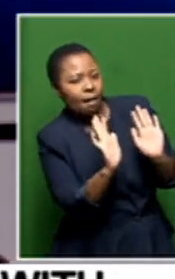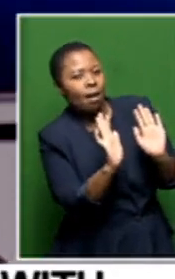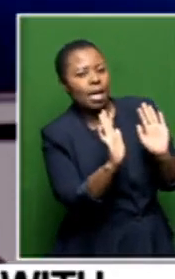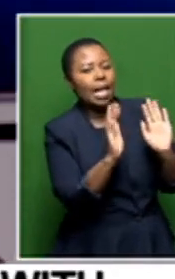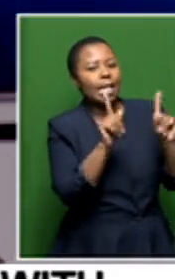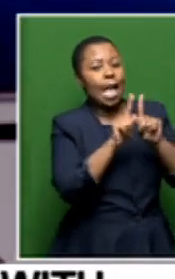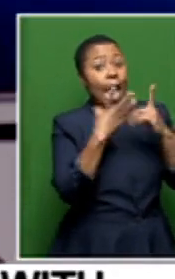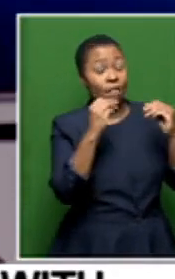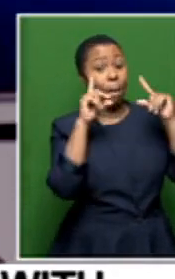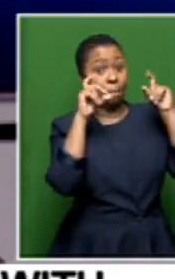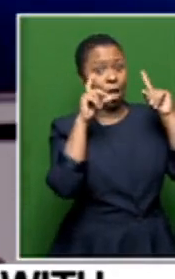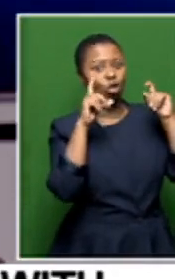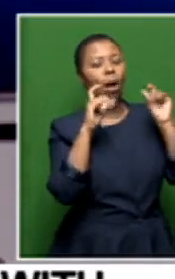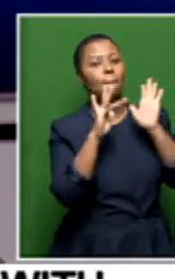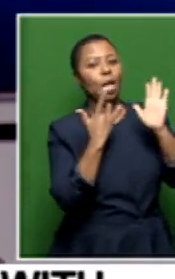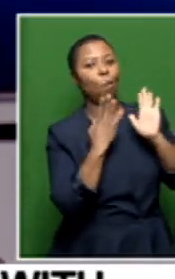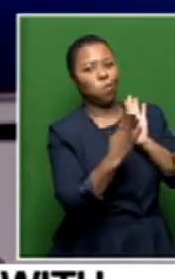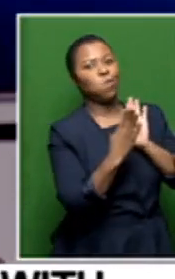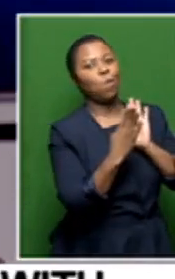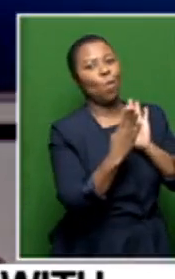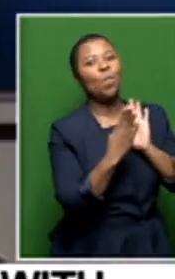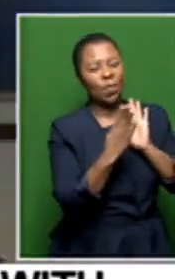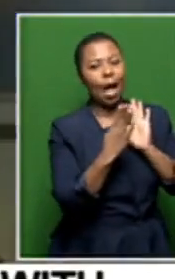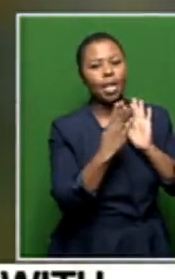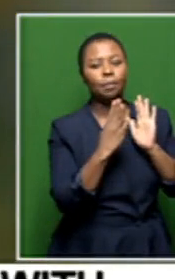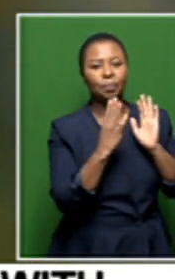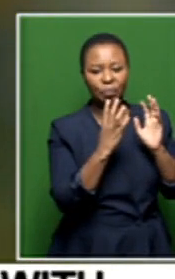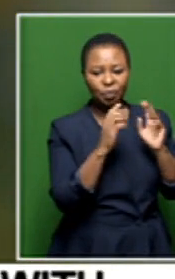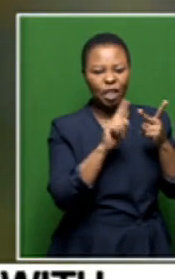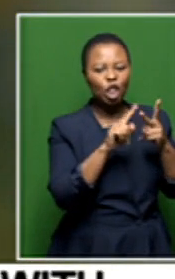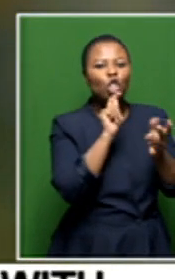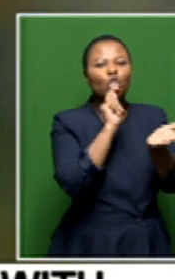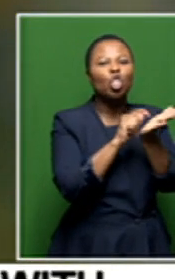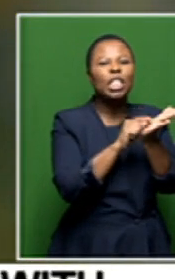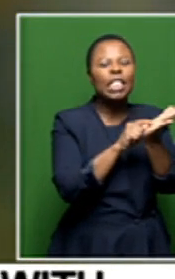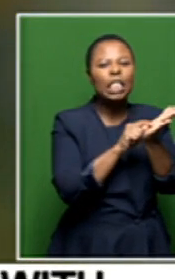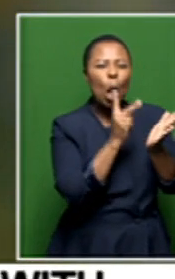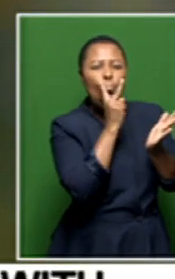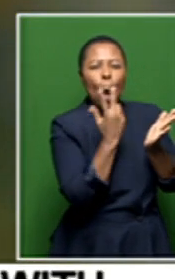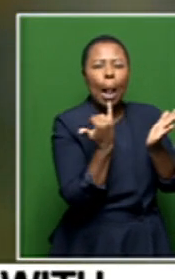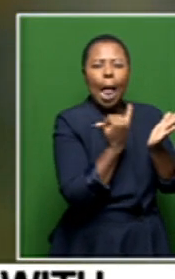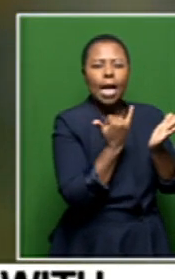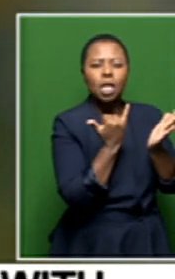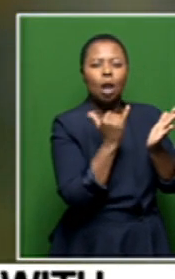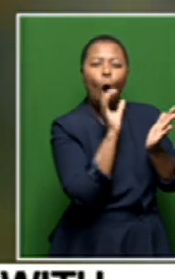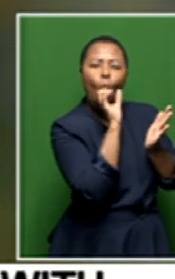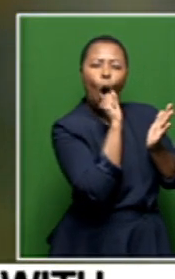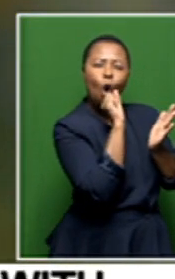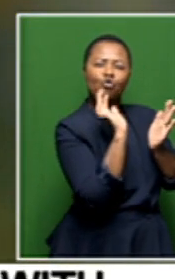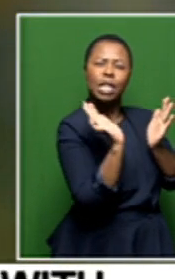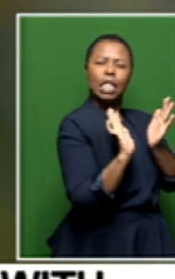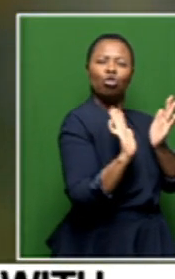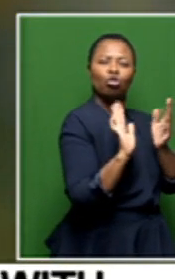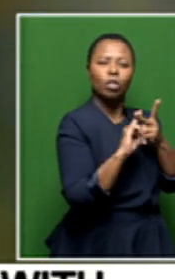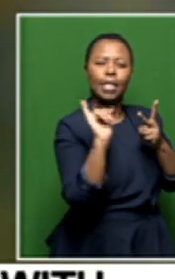So I've got a picture on my page where I've made hard body chicken. And it looks yellowish, orangish.